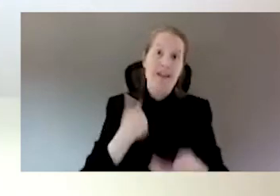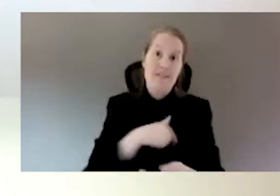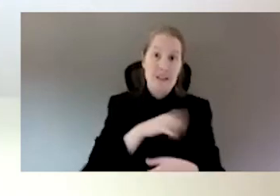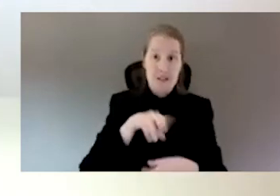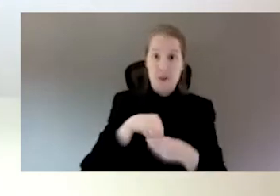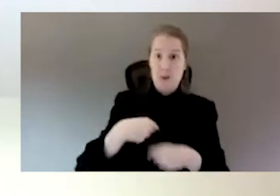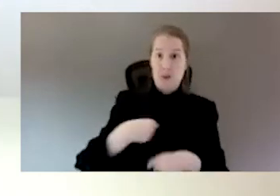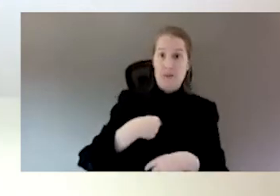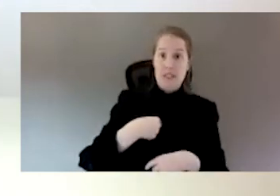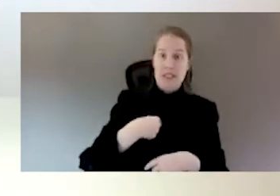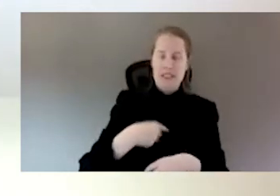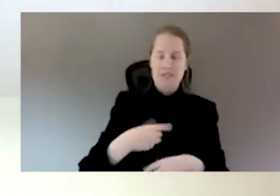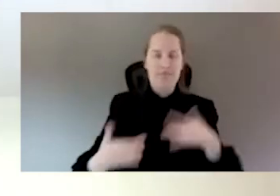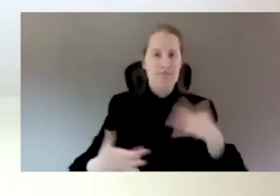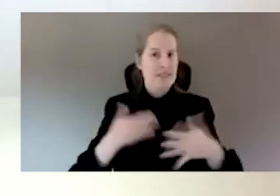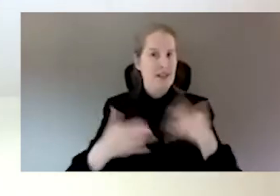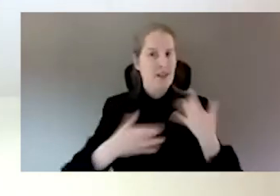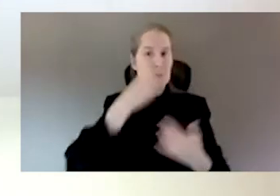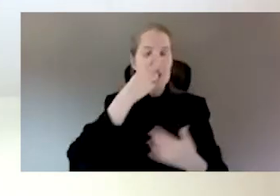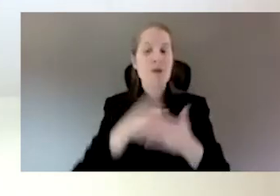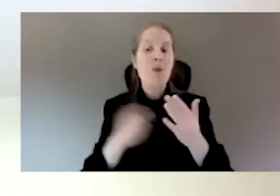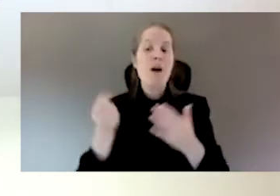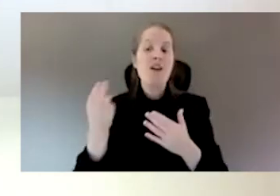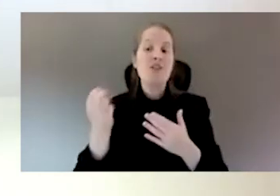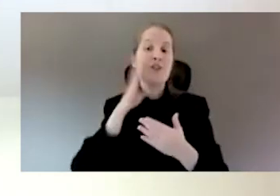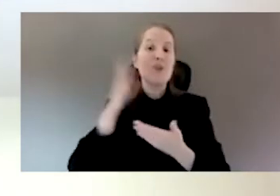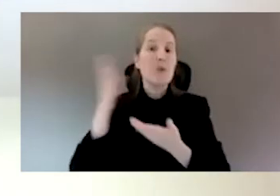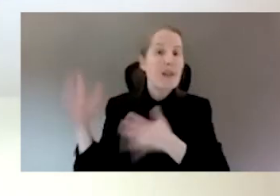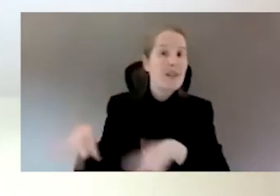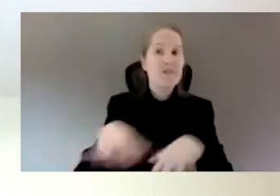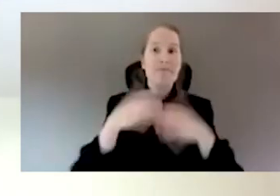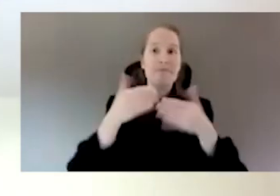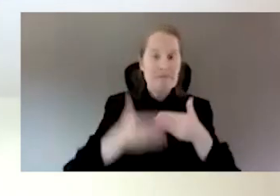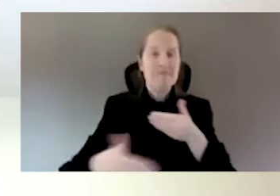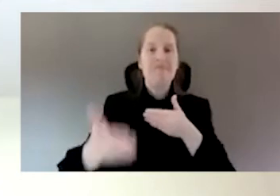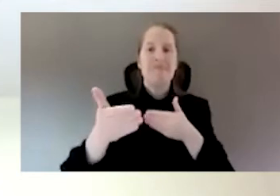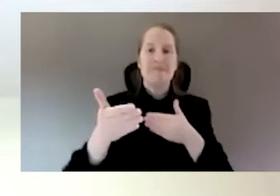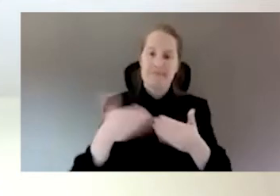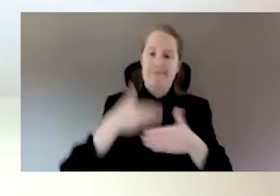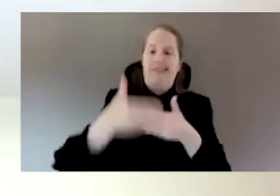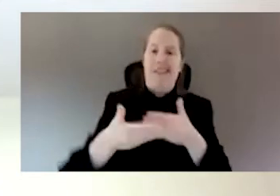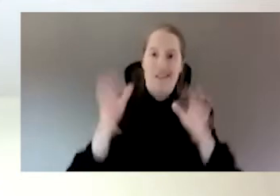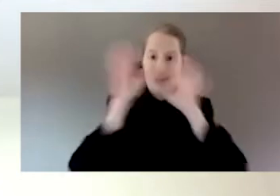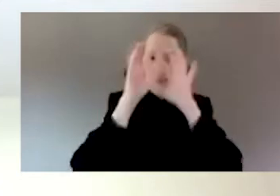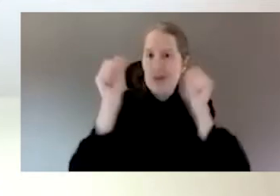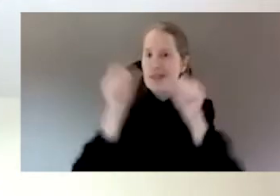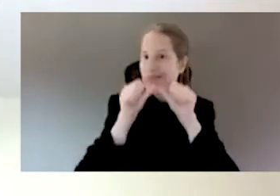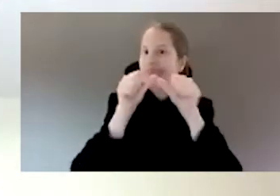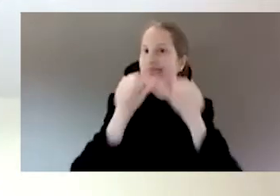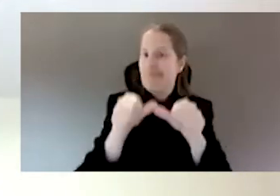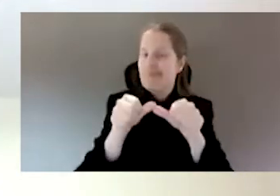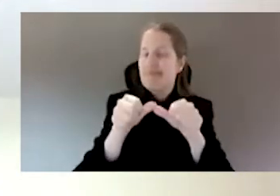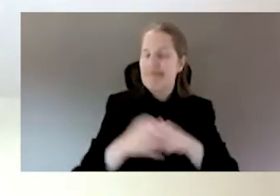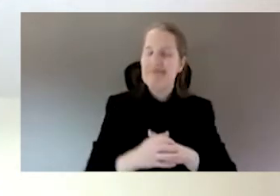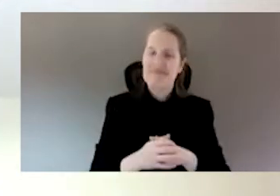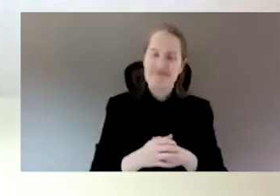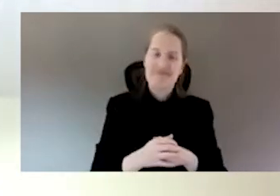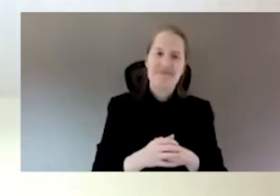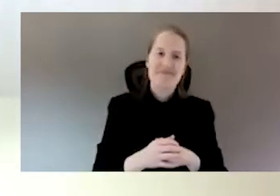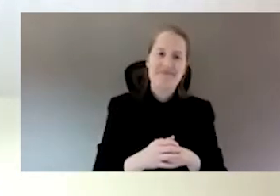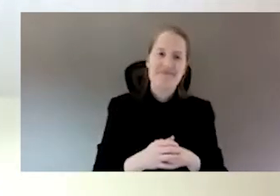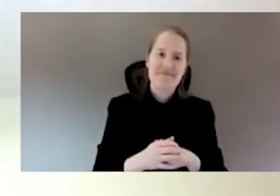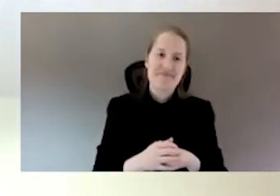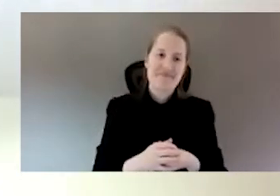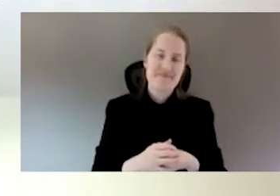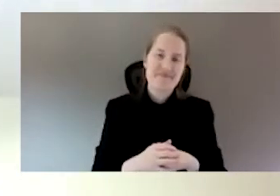I'm excited to see what she is going to bring to our network as she will be taking the role as the president